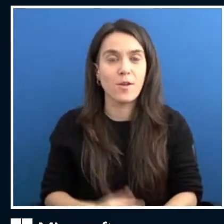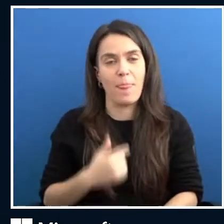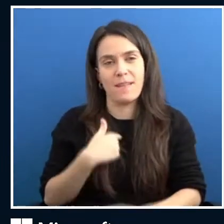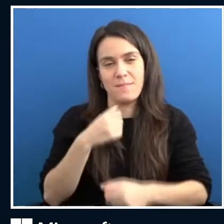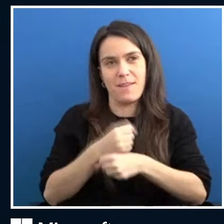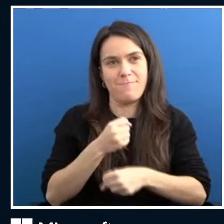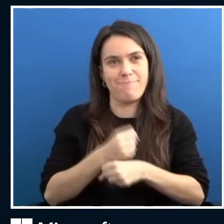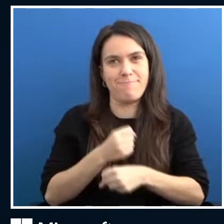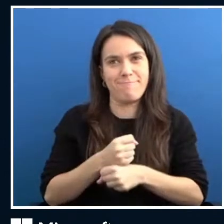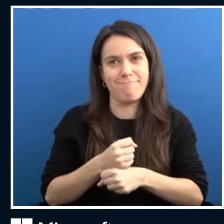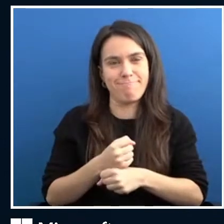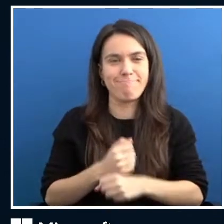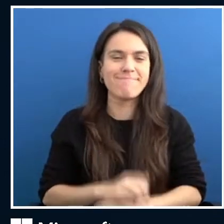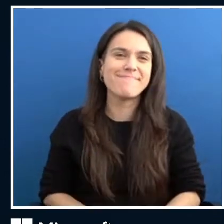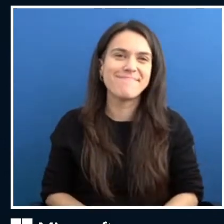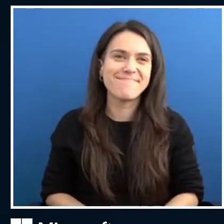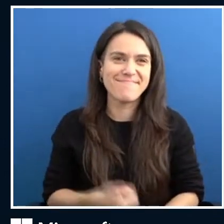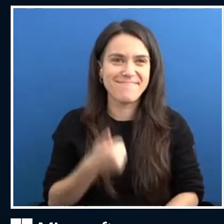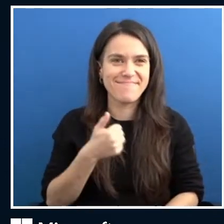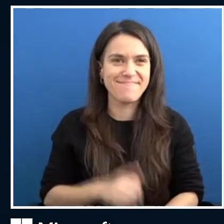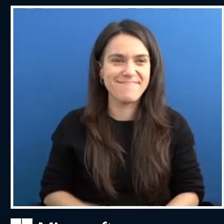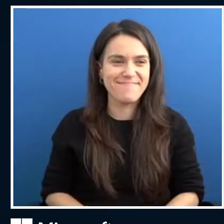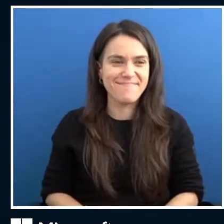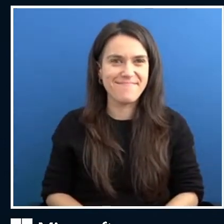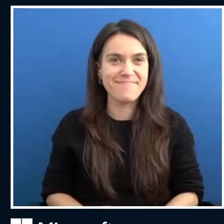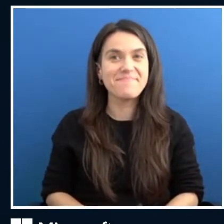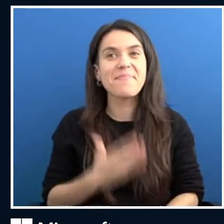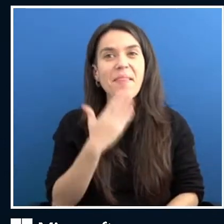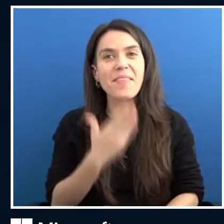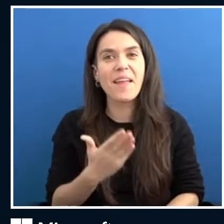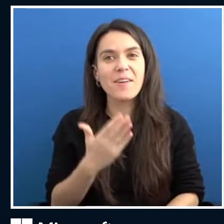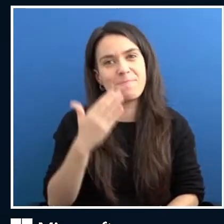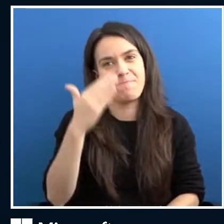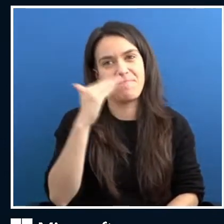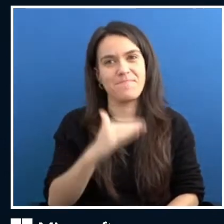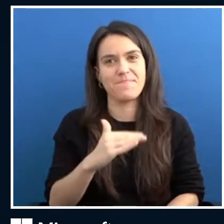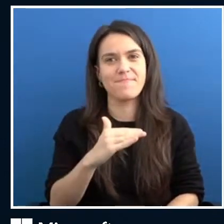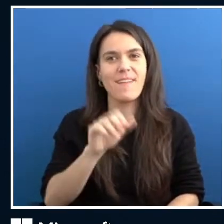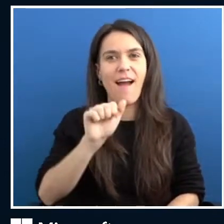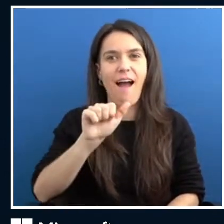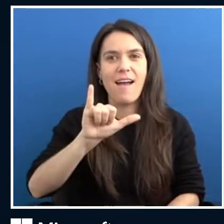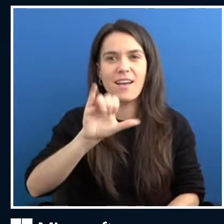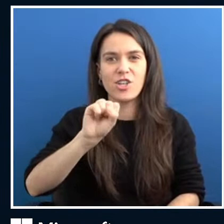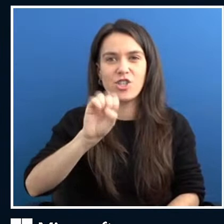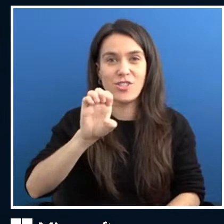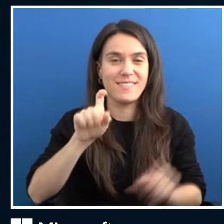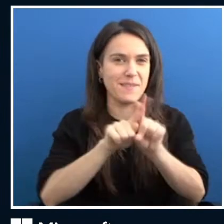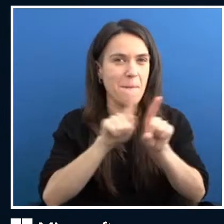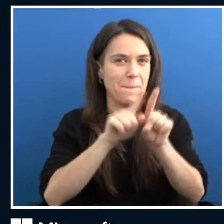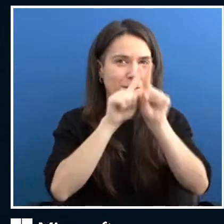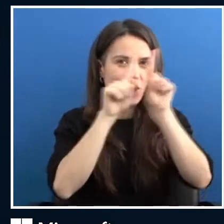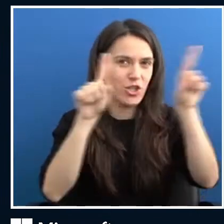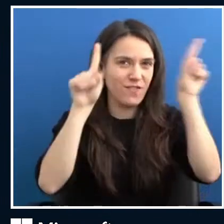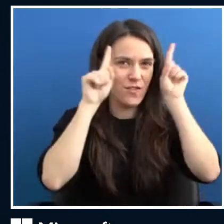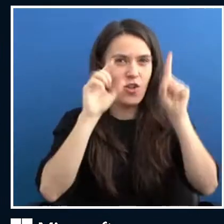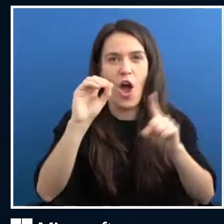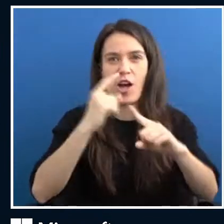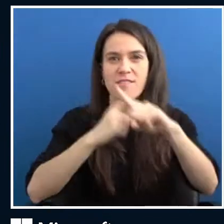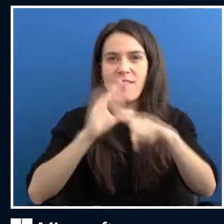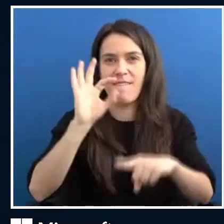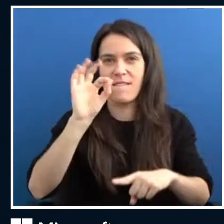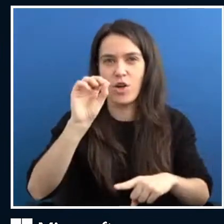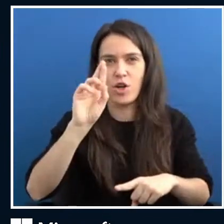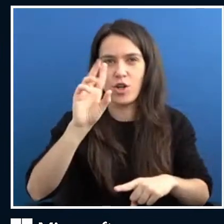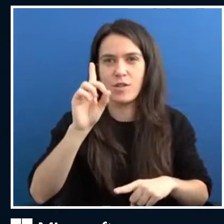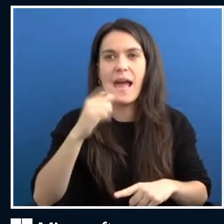Yeah. Excellent. I'll introduce Aisha next because she's from Oxford as well. Yeah, hi everyone. I'm the lead AI tutor in